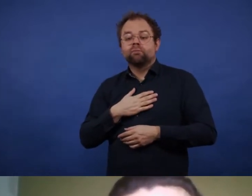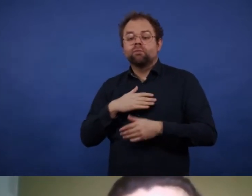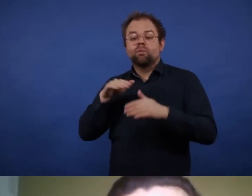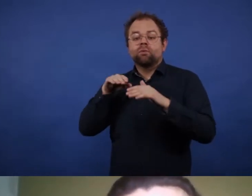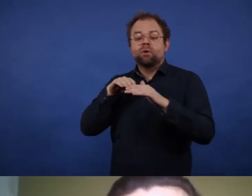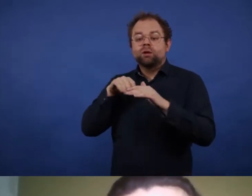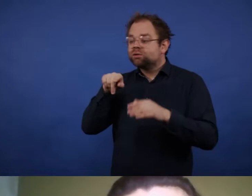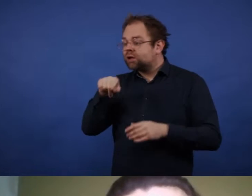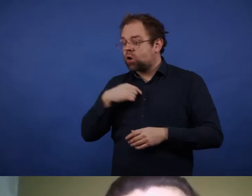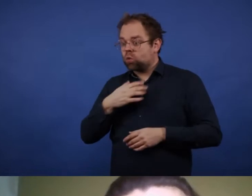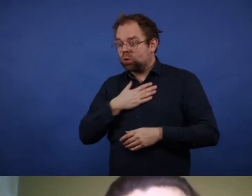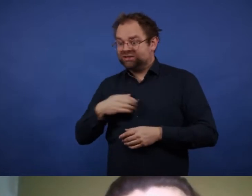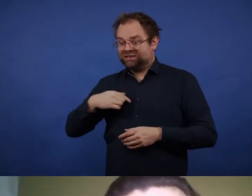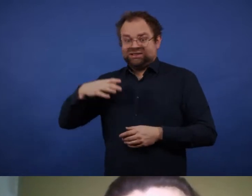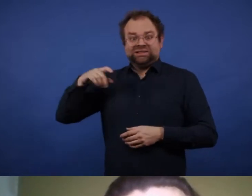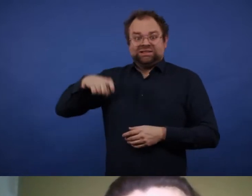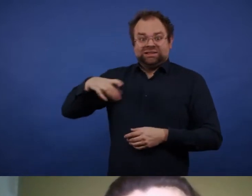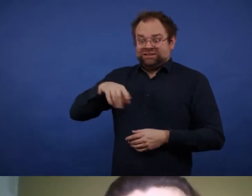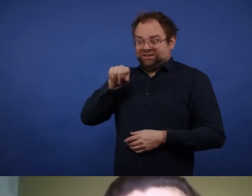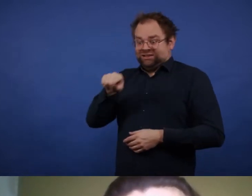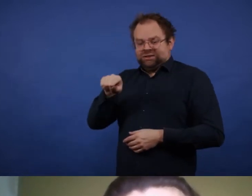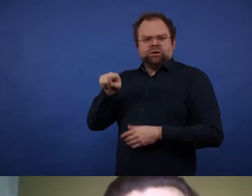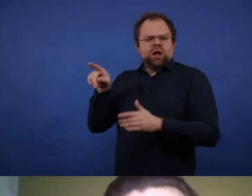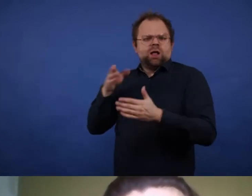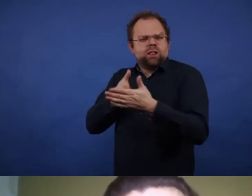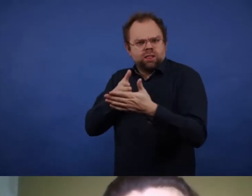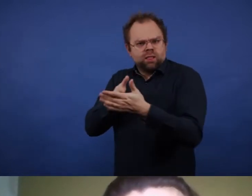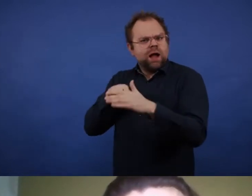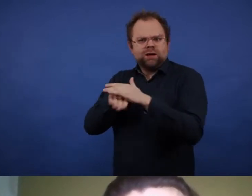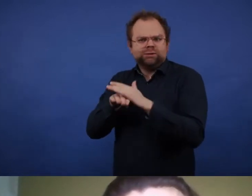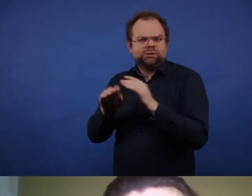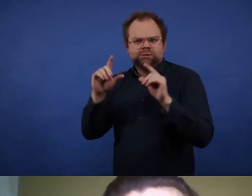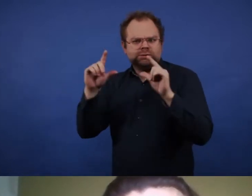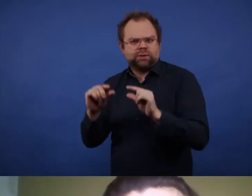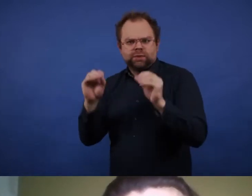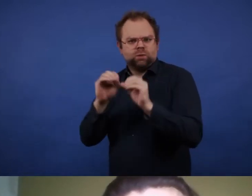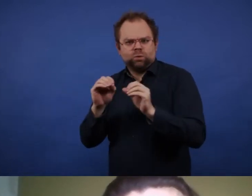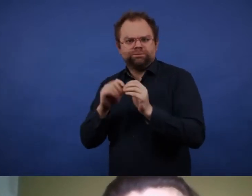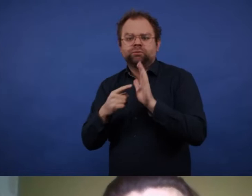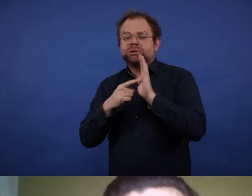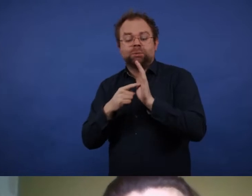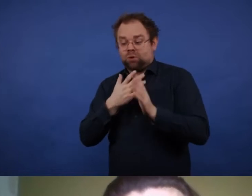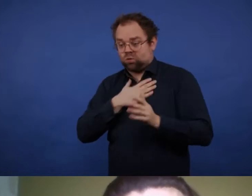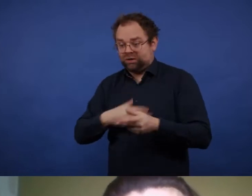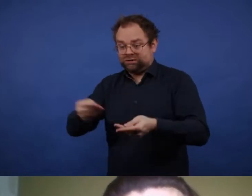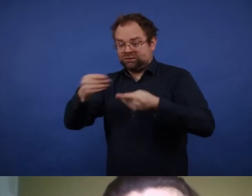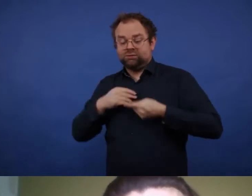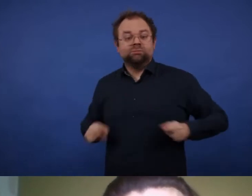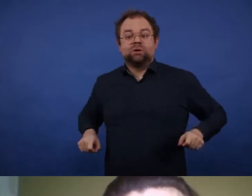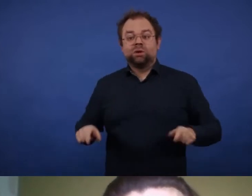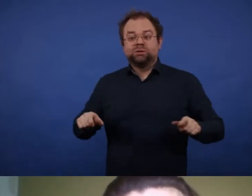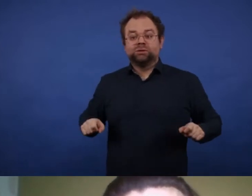access to wheelchairs or other specialized equipment that becomes